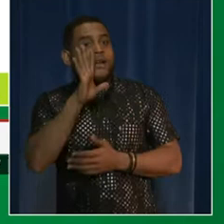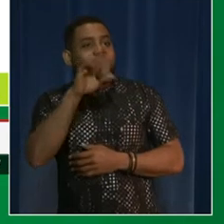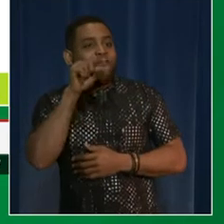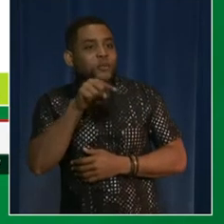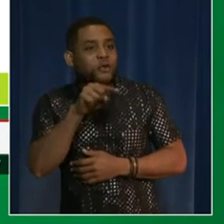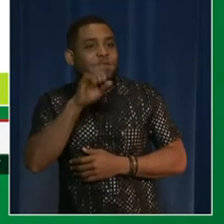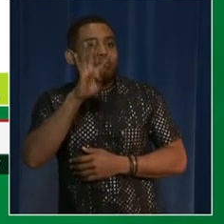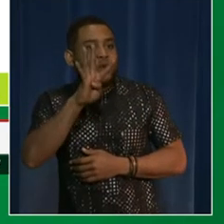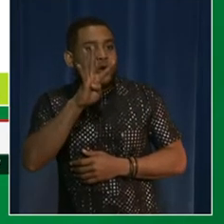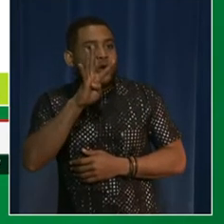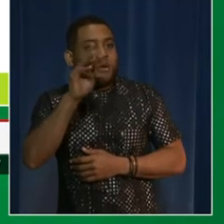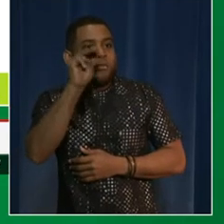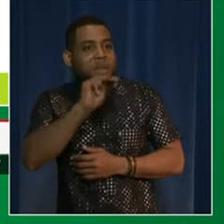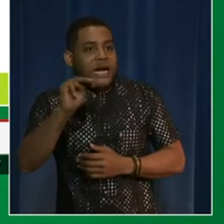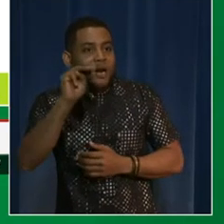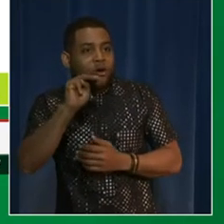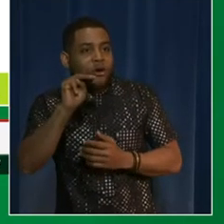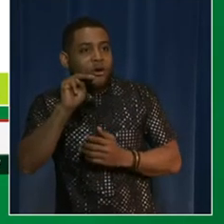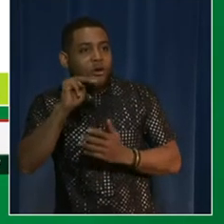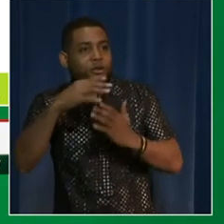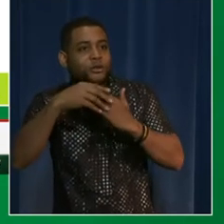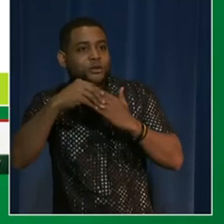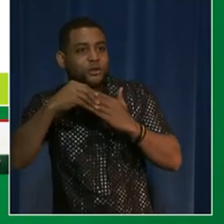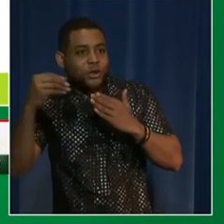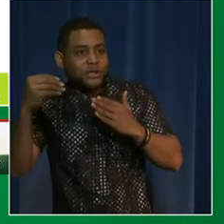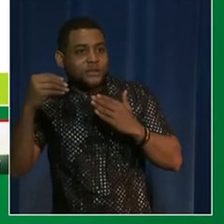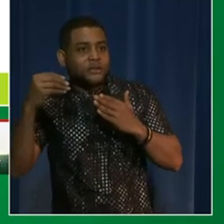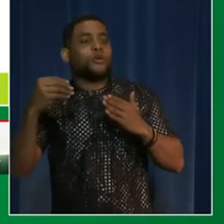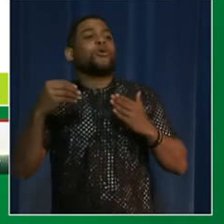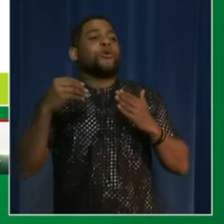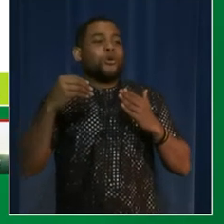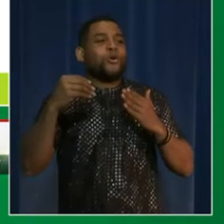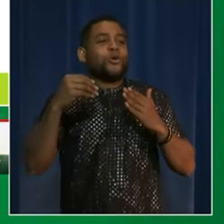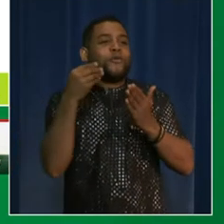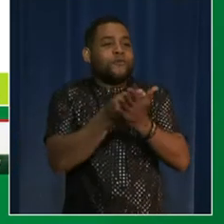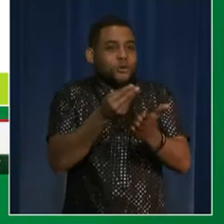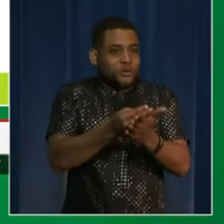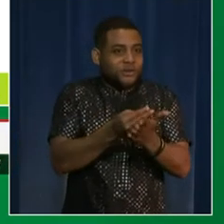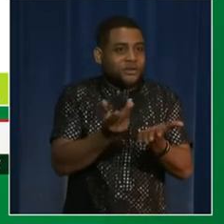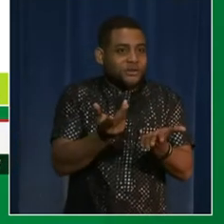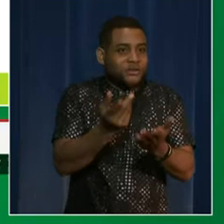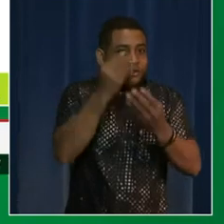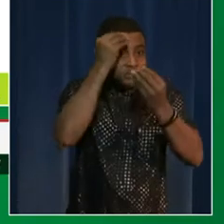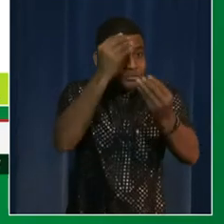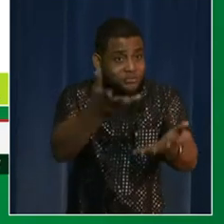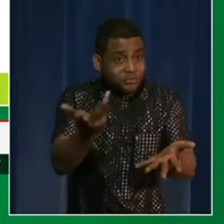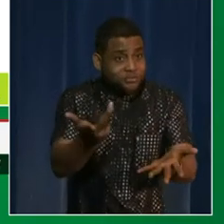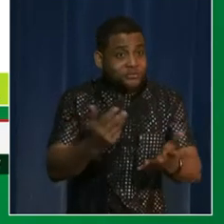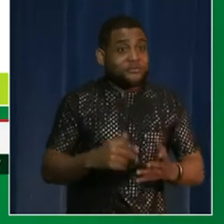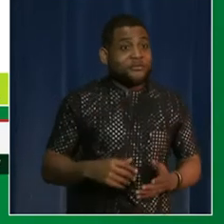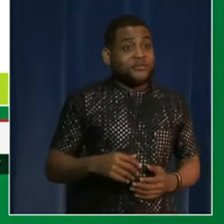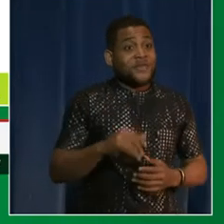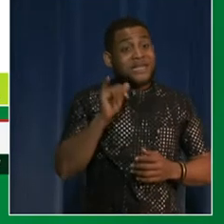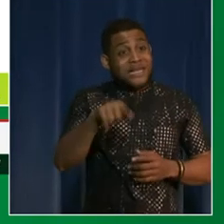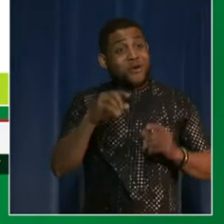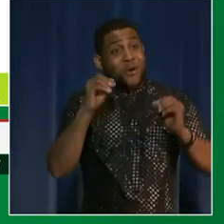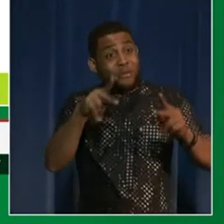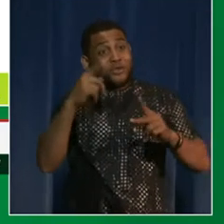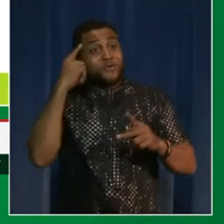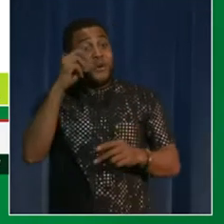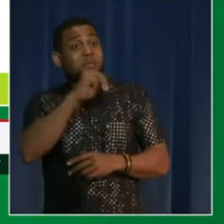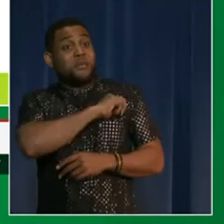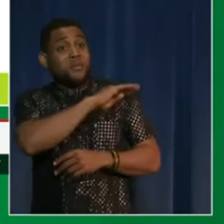million fund. This is an opportunity for the Bowser administration to invest in our